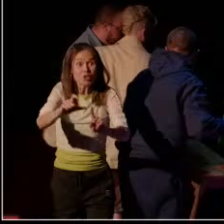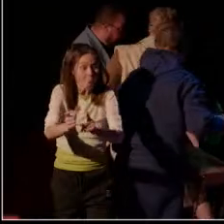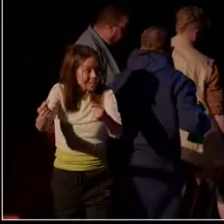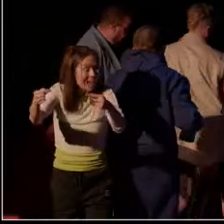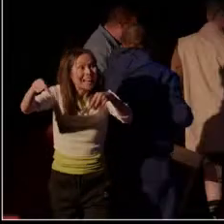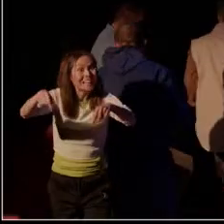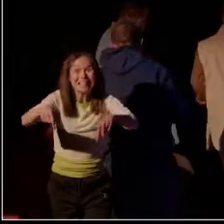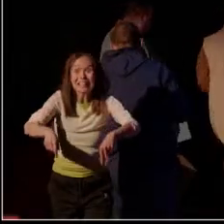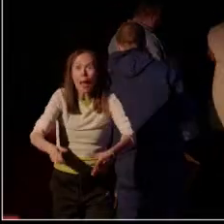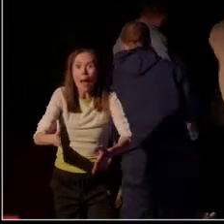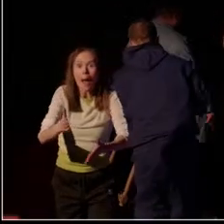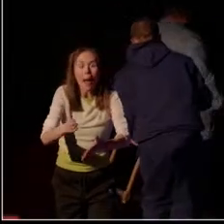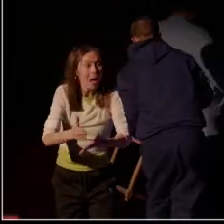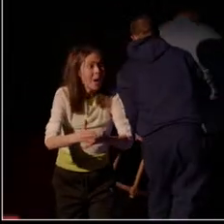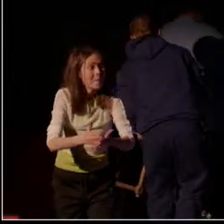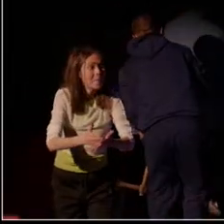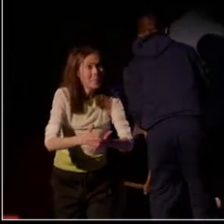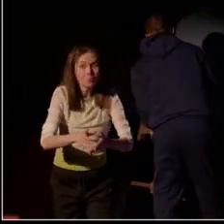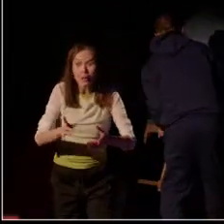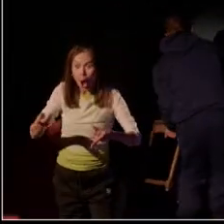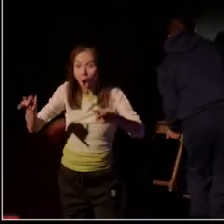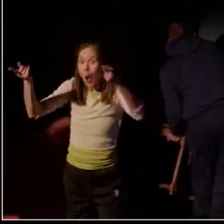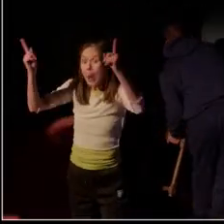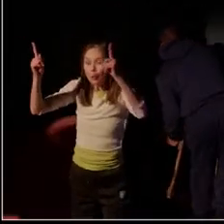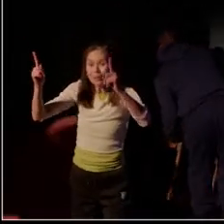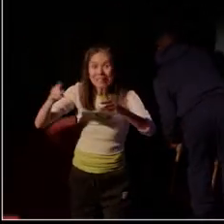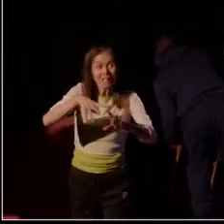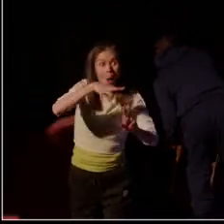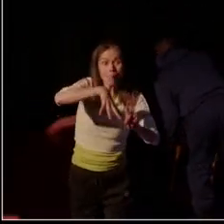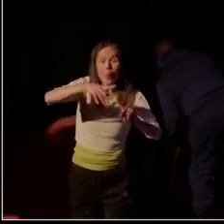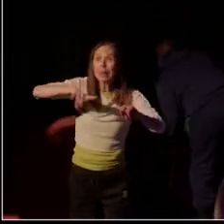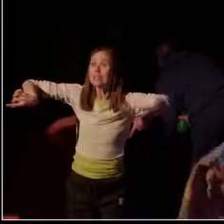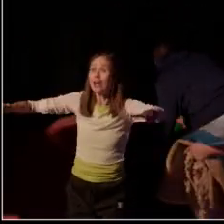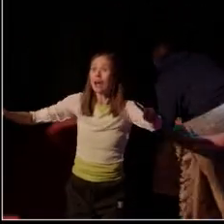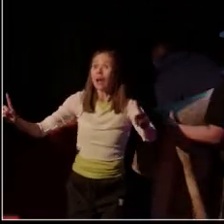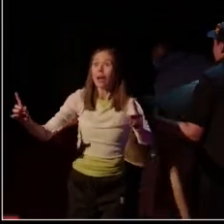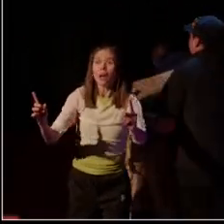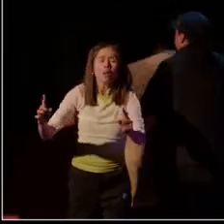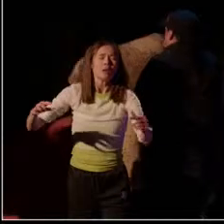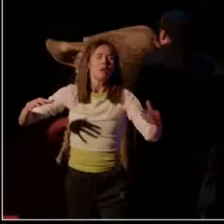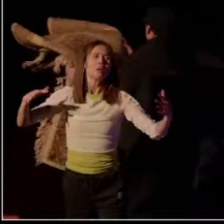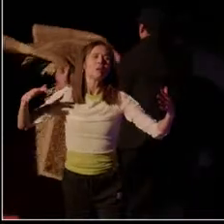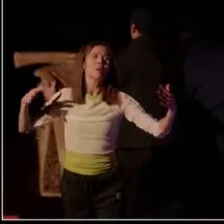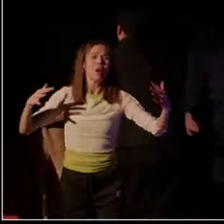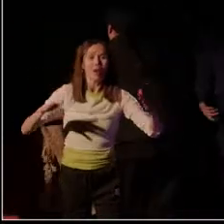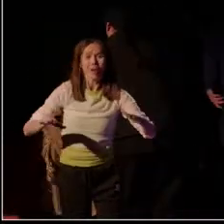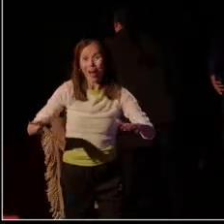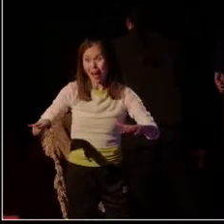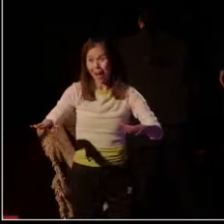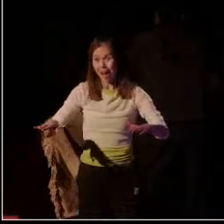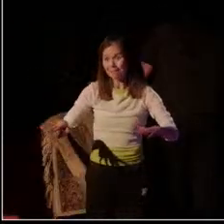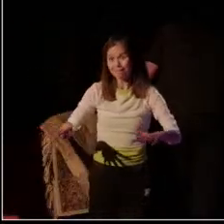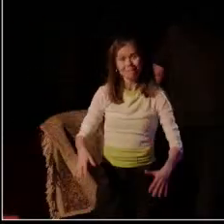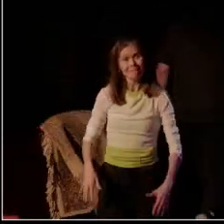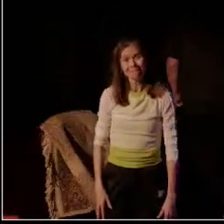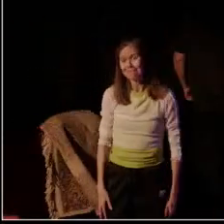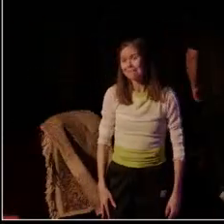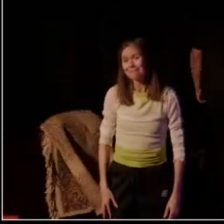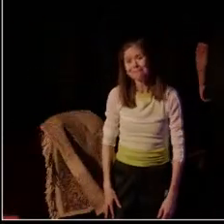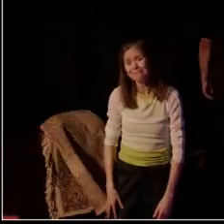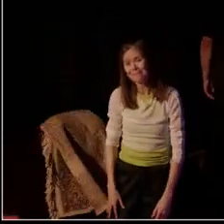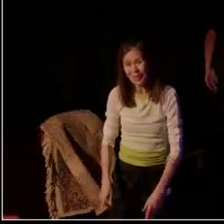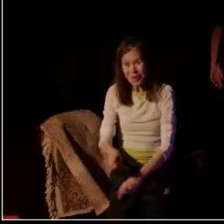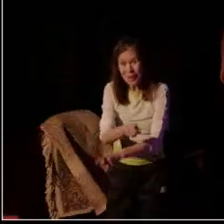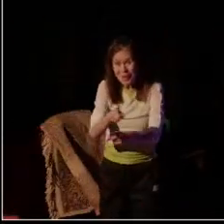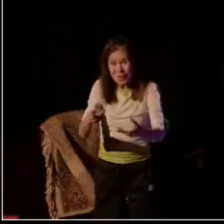Leontes and Polixenes are reunited. Had you been there, you would have felt